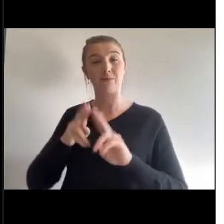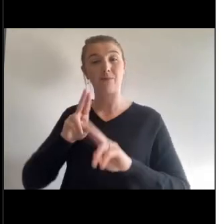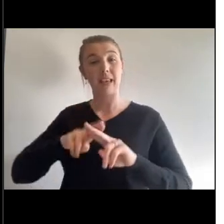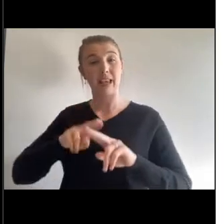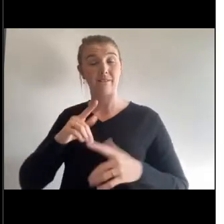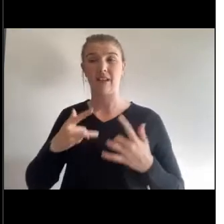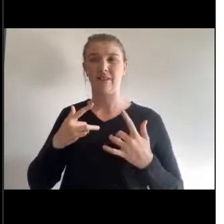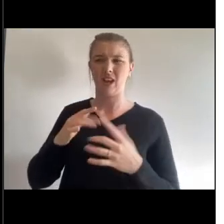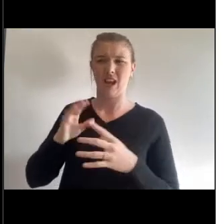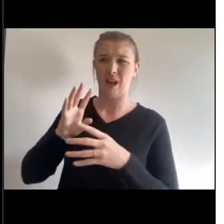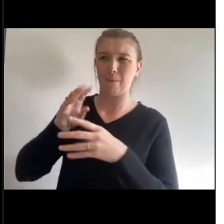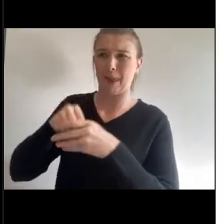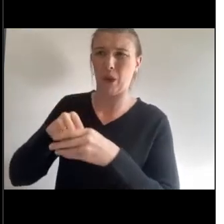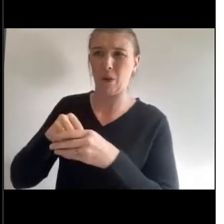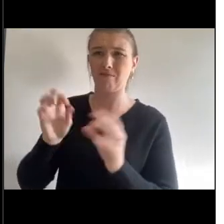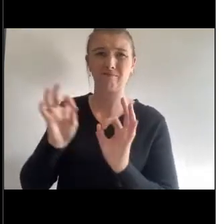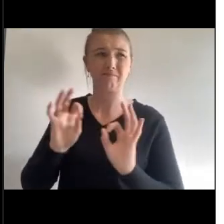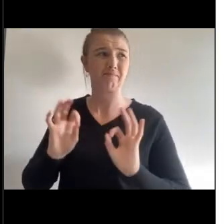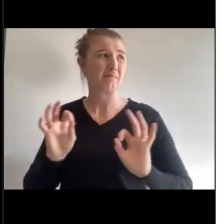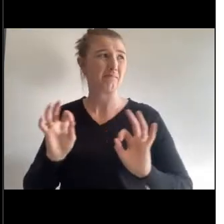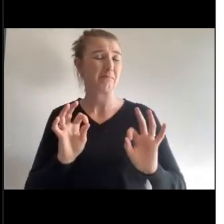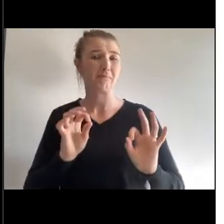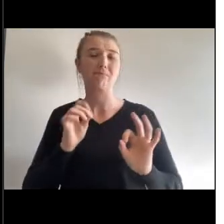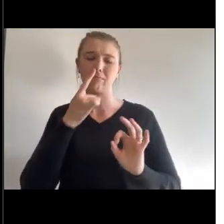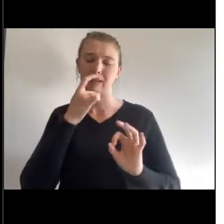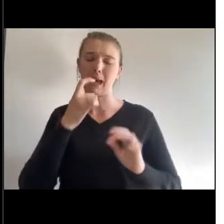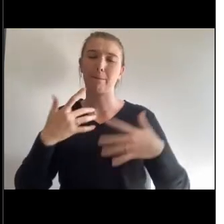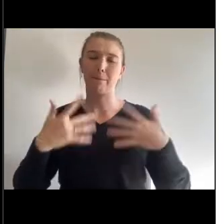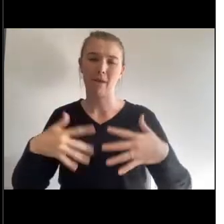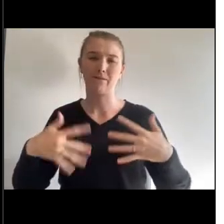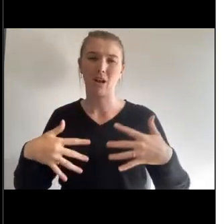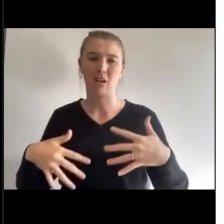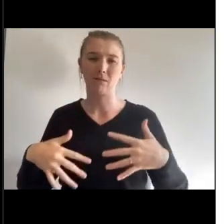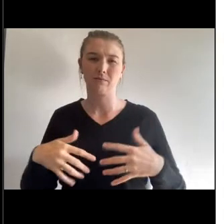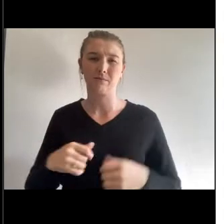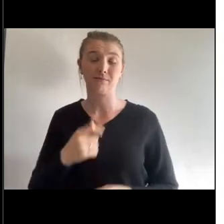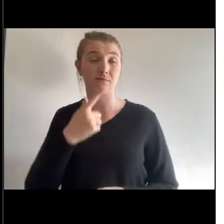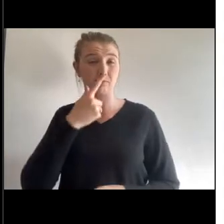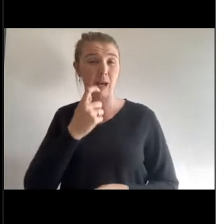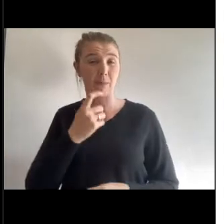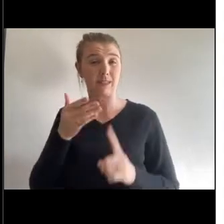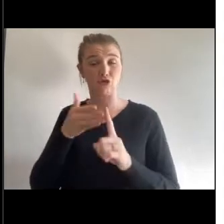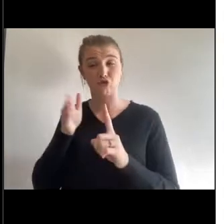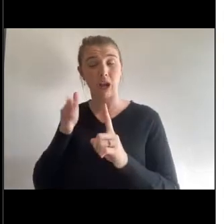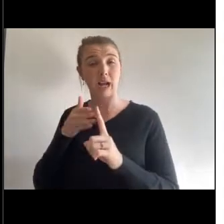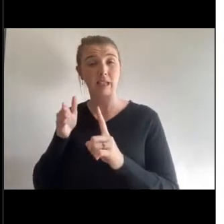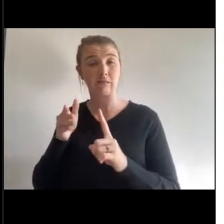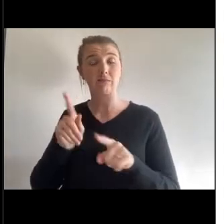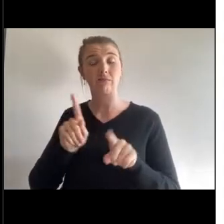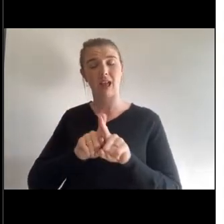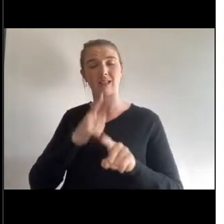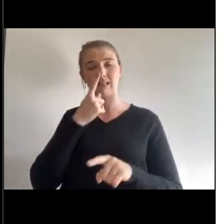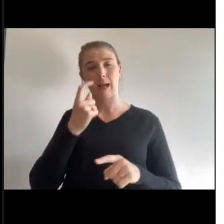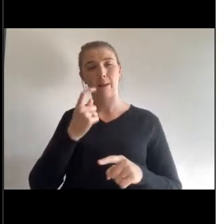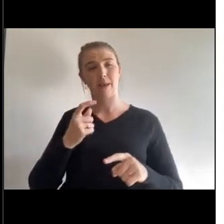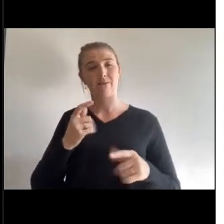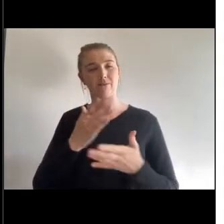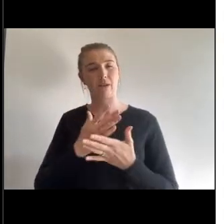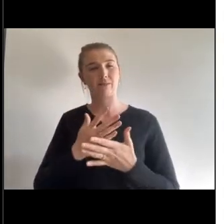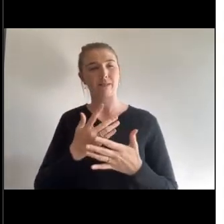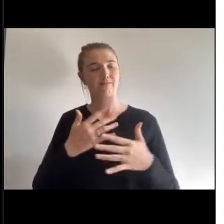It can be distracting, it can be lonely. It takes its toll. Not belonging takes its toll.